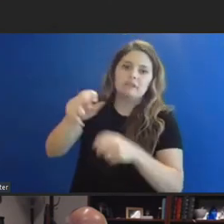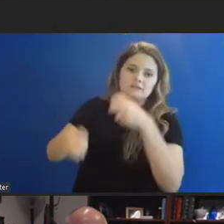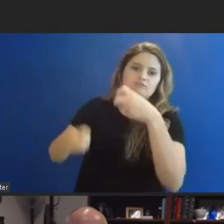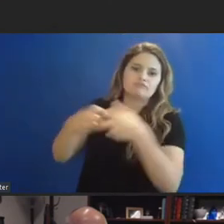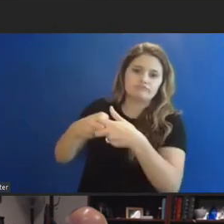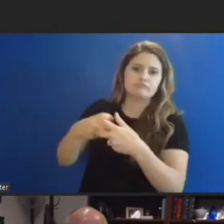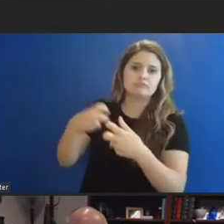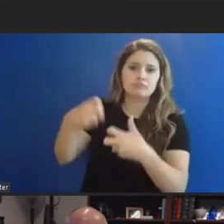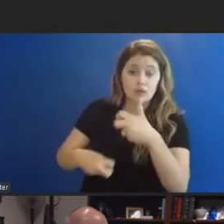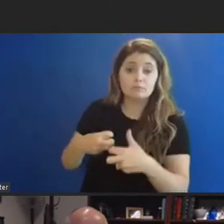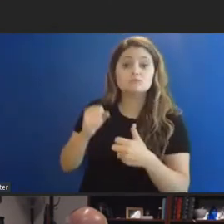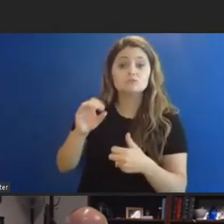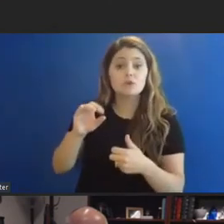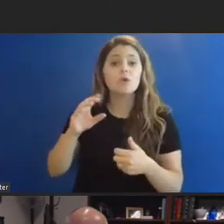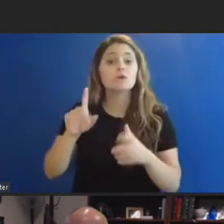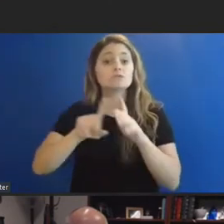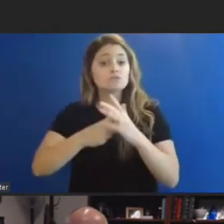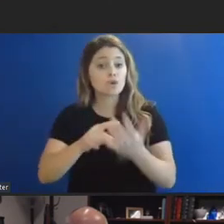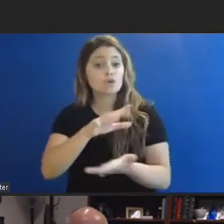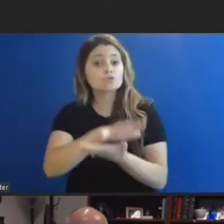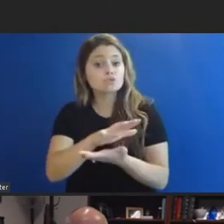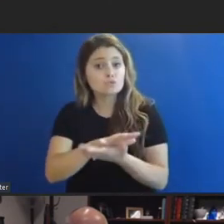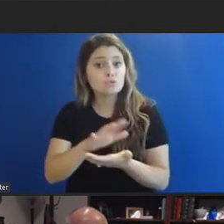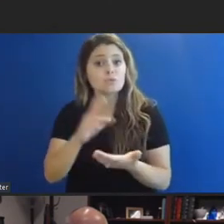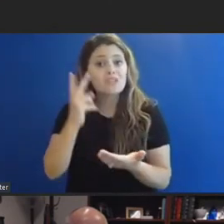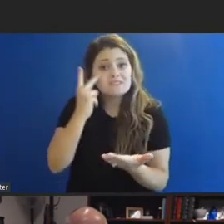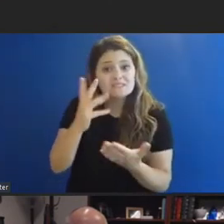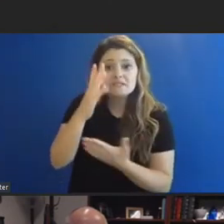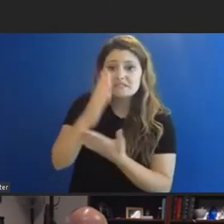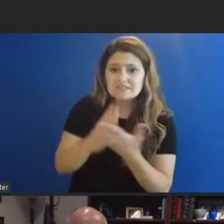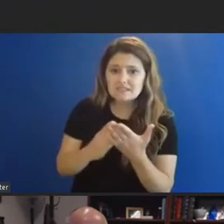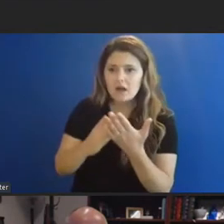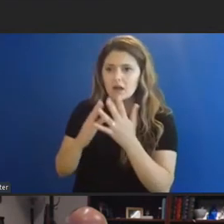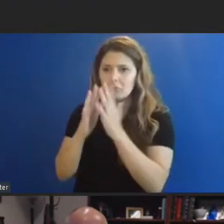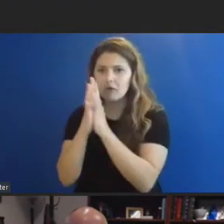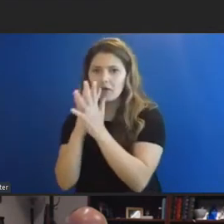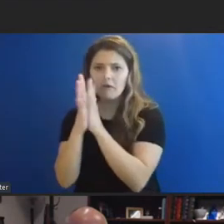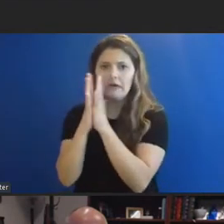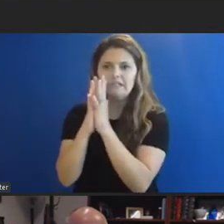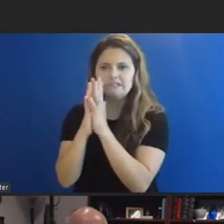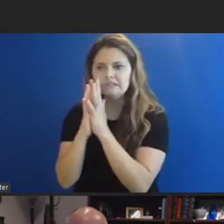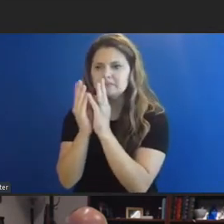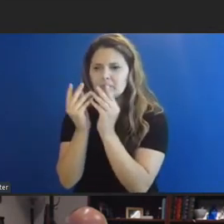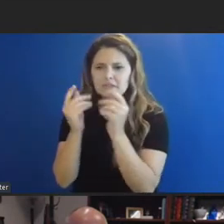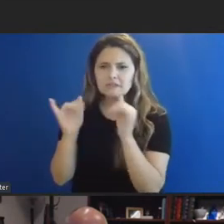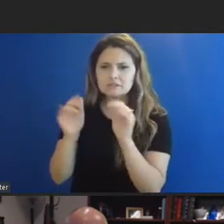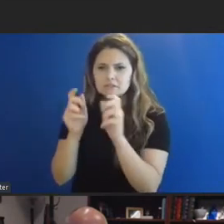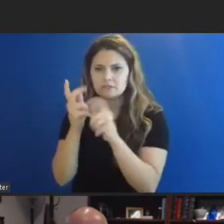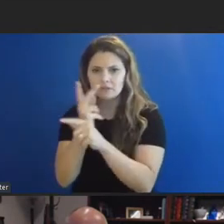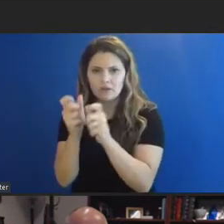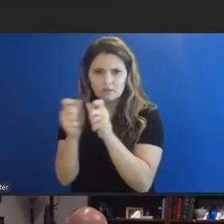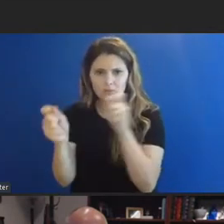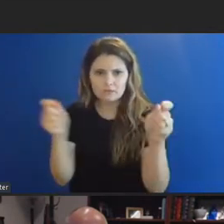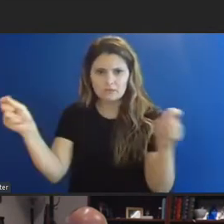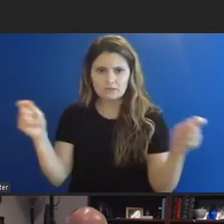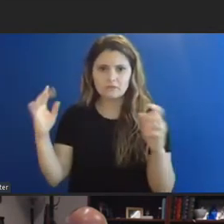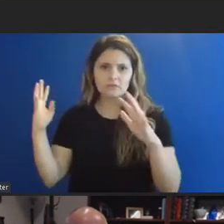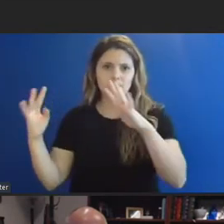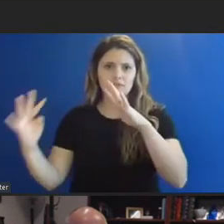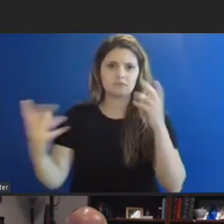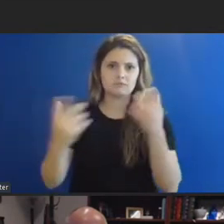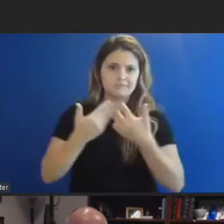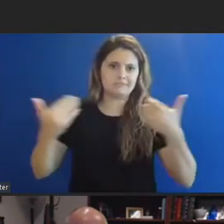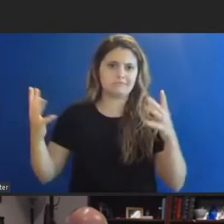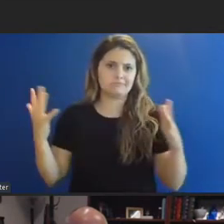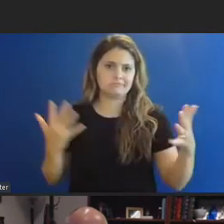have started school, they have seen where some congestion may be that they could make an adjustment to help alleviate that. So that's one